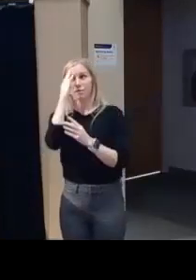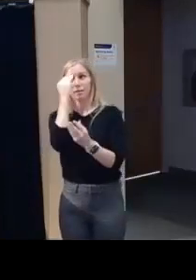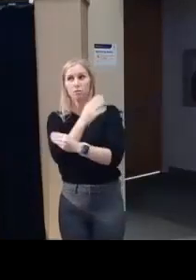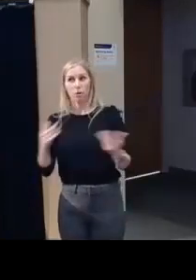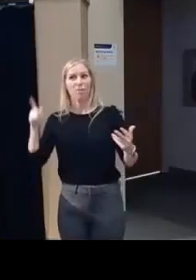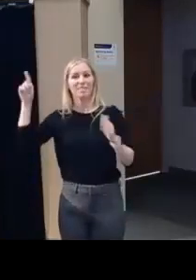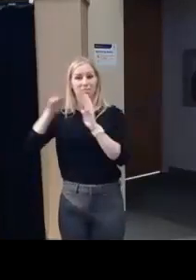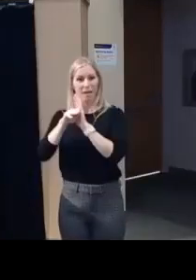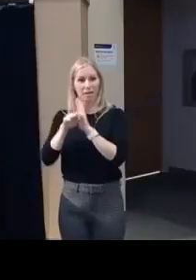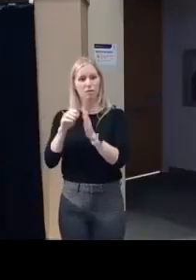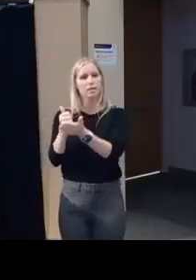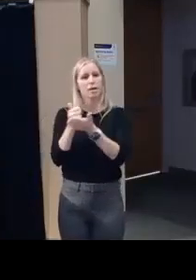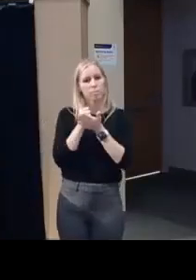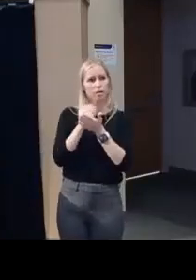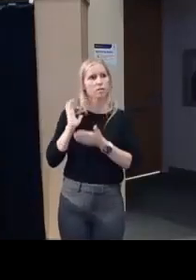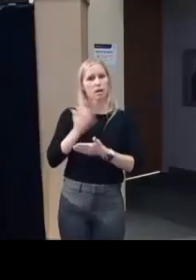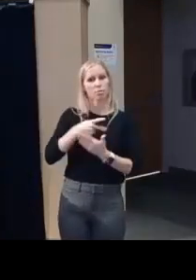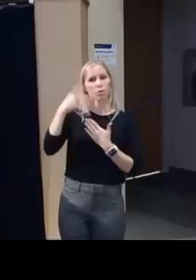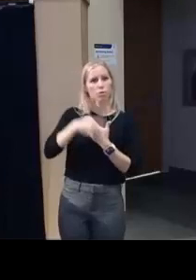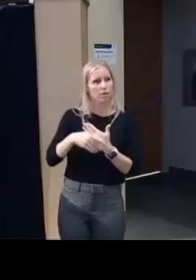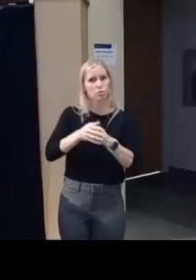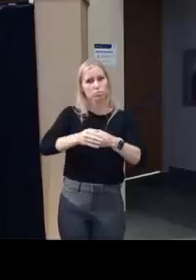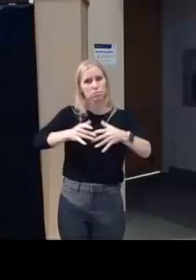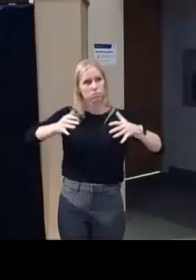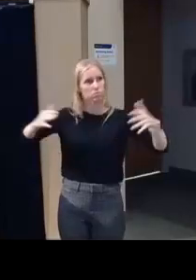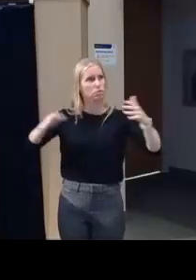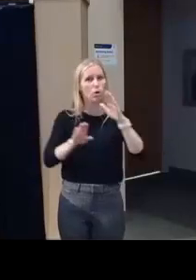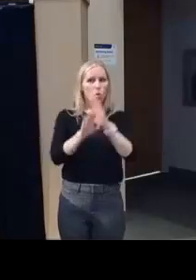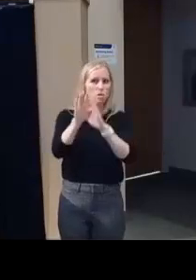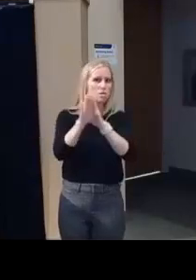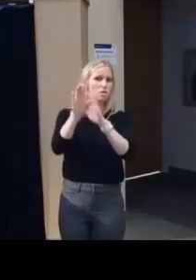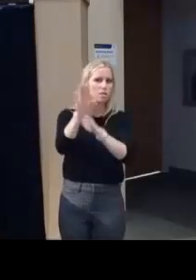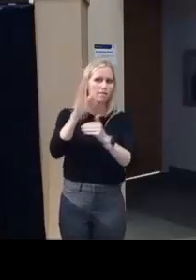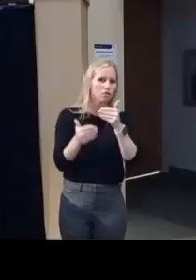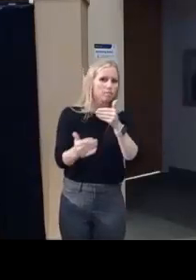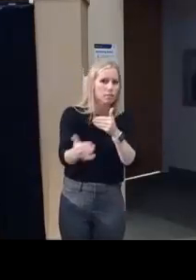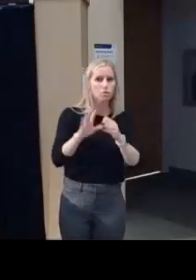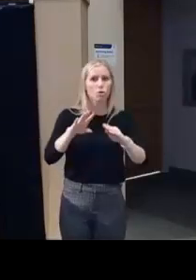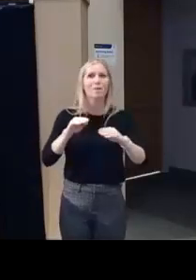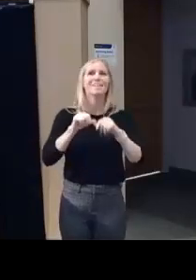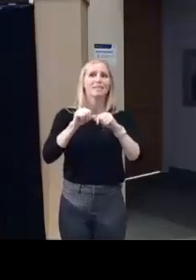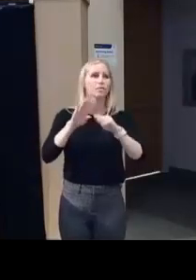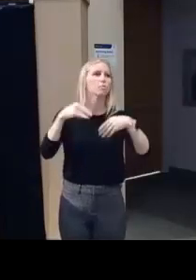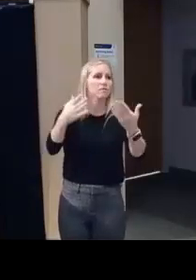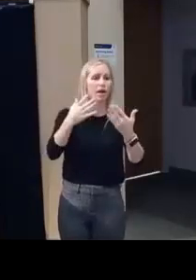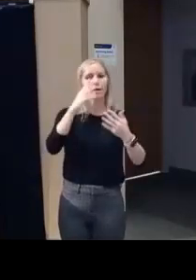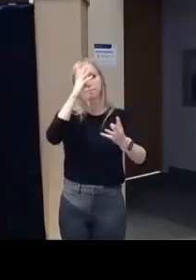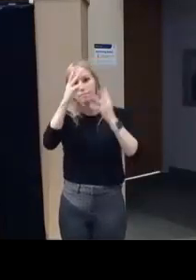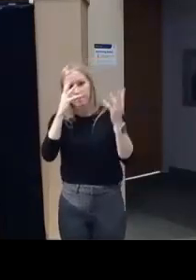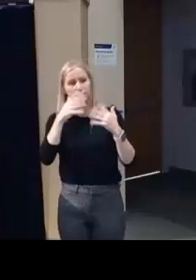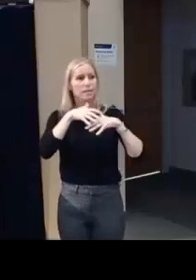our program forward into the future to be able to continue to provide integrative and innovative clinical care to our